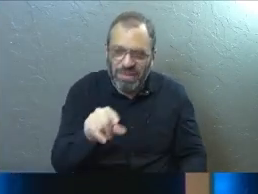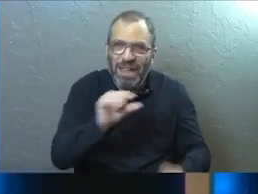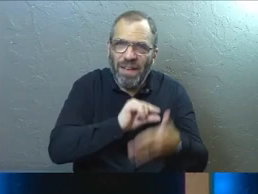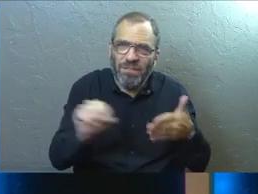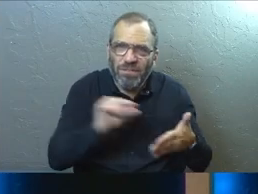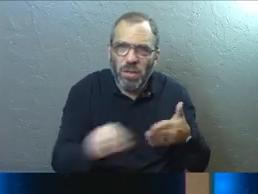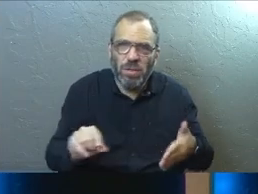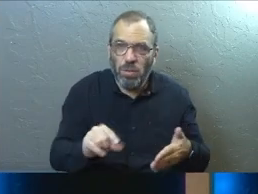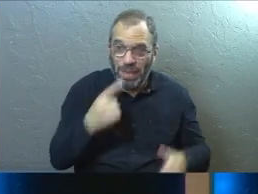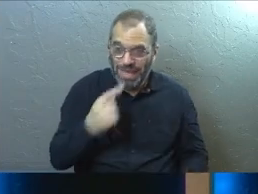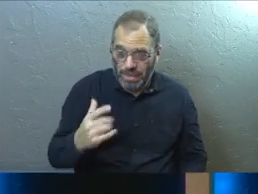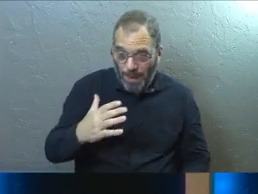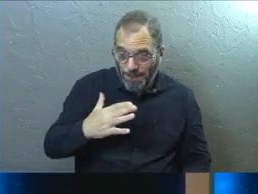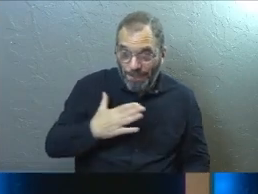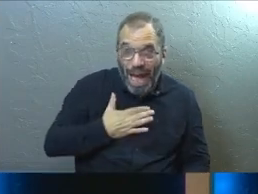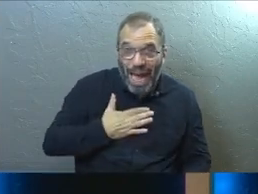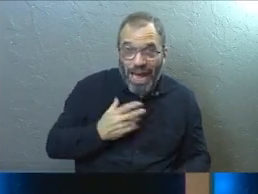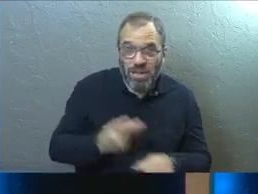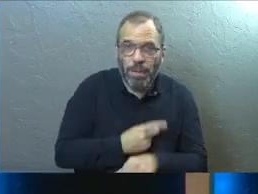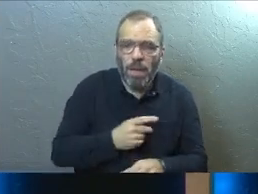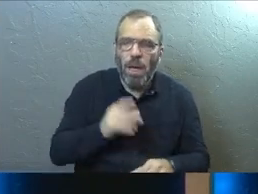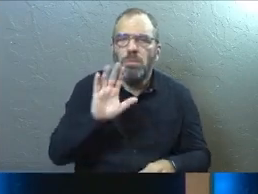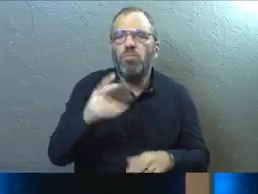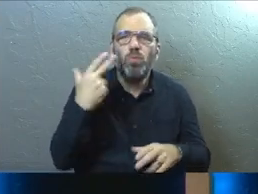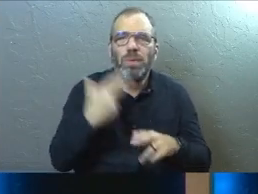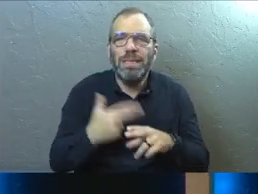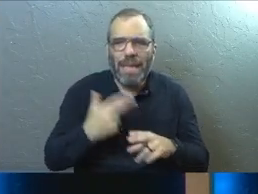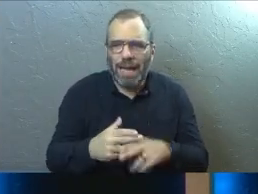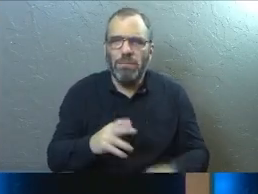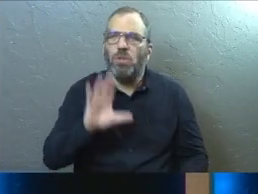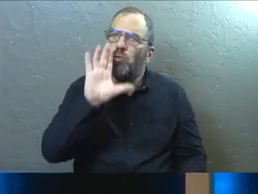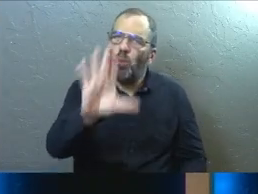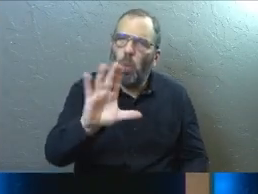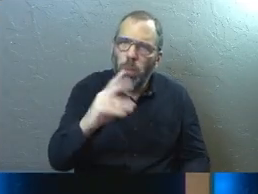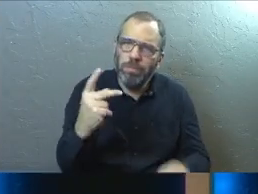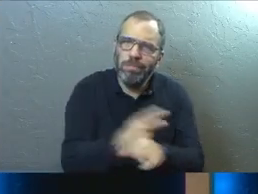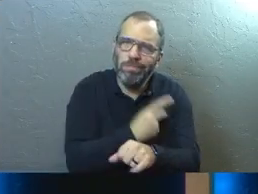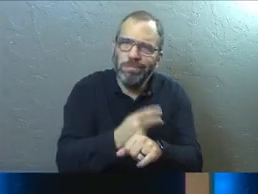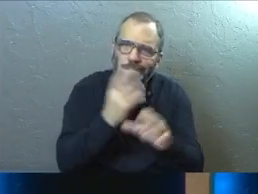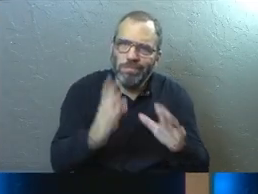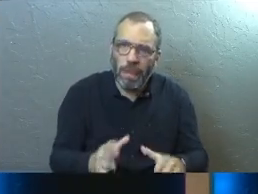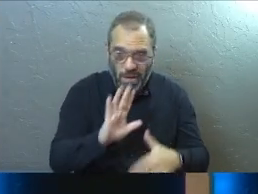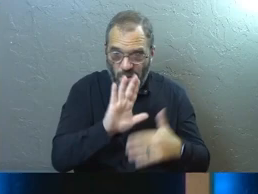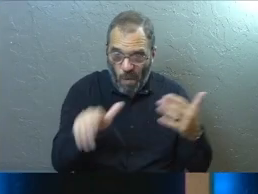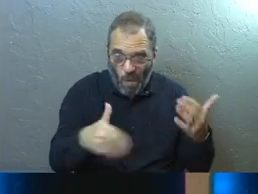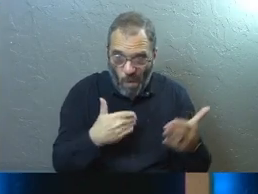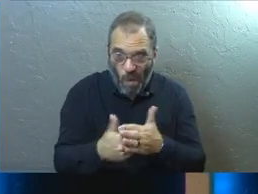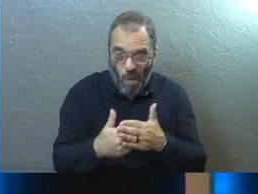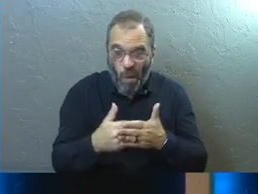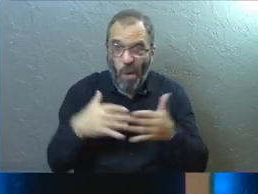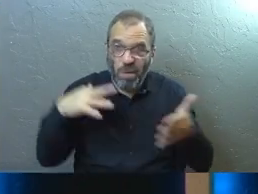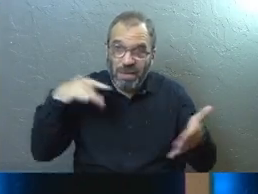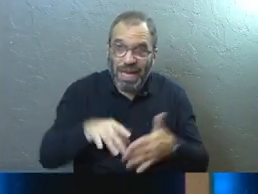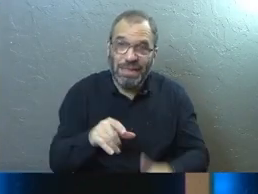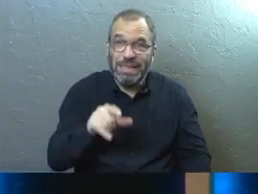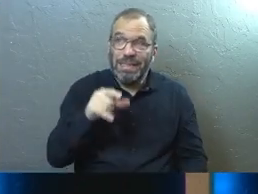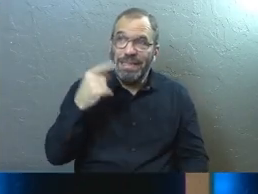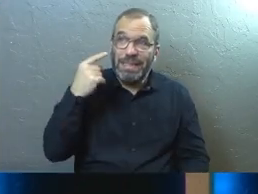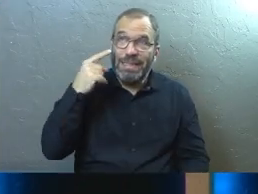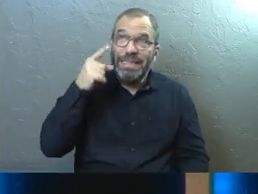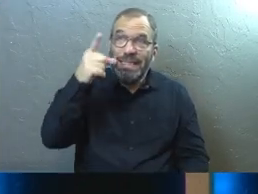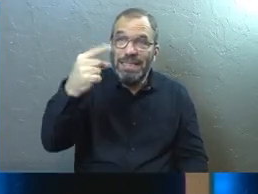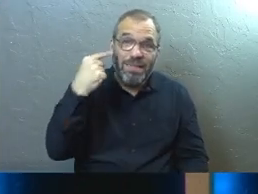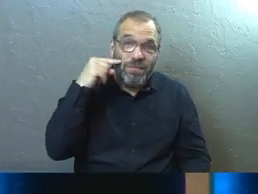stuff, your situations, what's happening in your life, because he is your shepherd. And all of the things we're going to talk about, he is